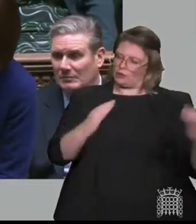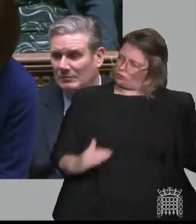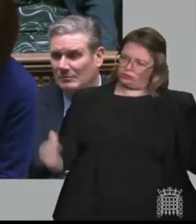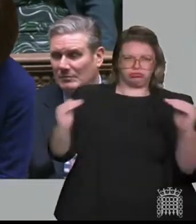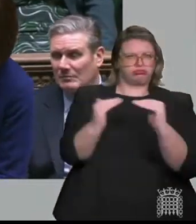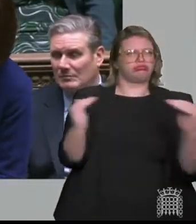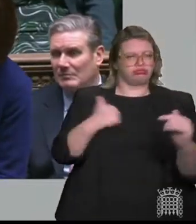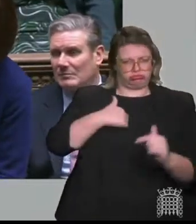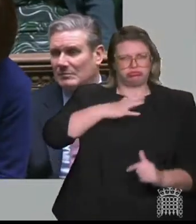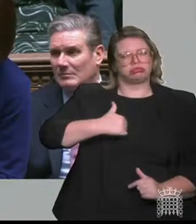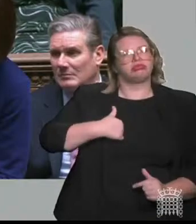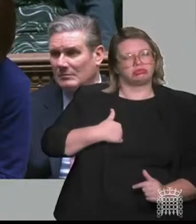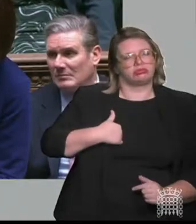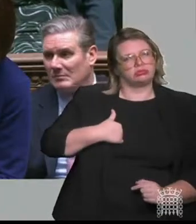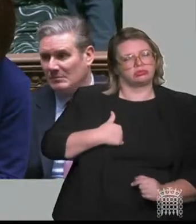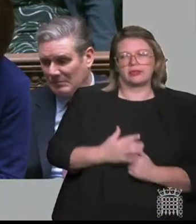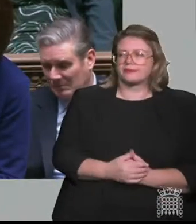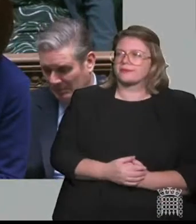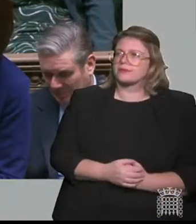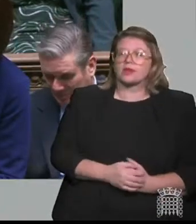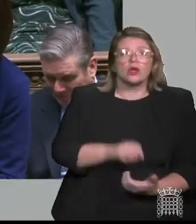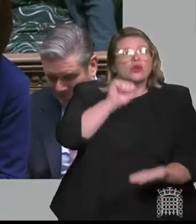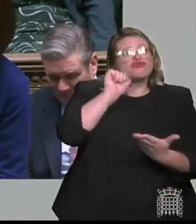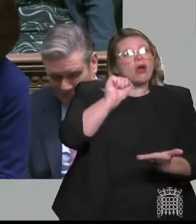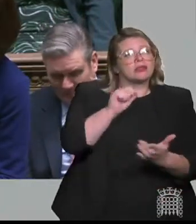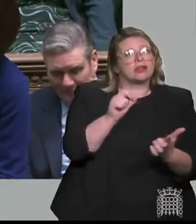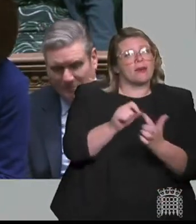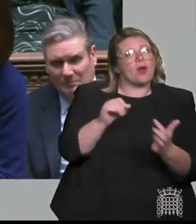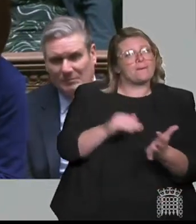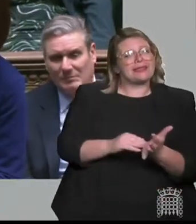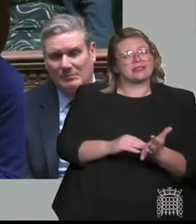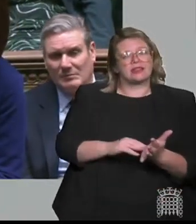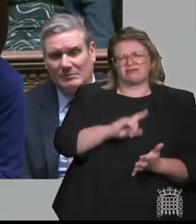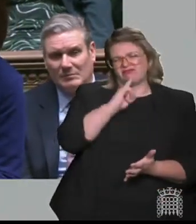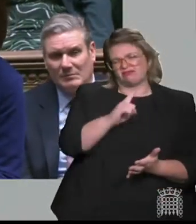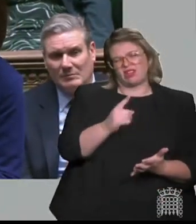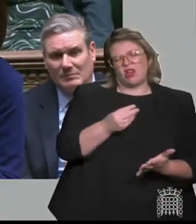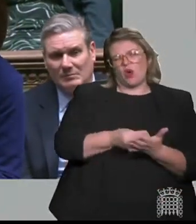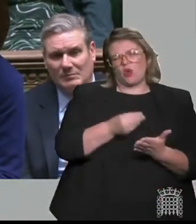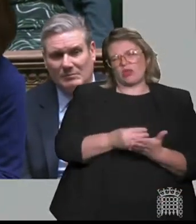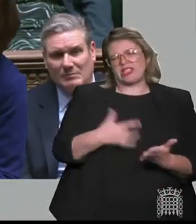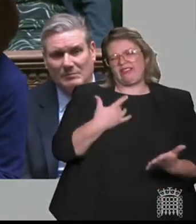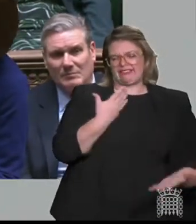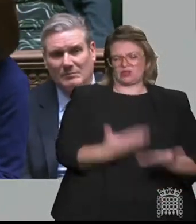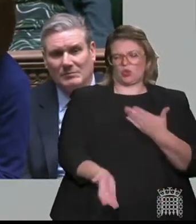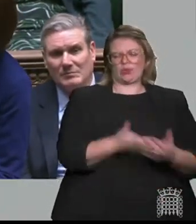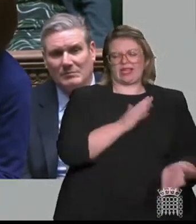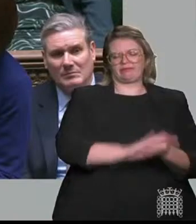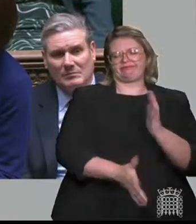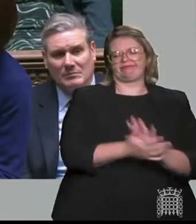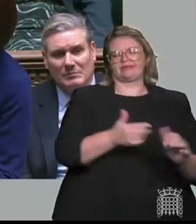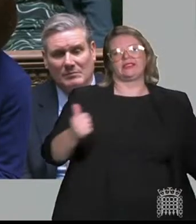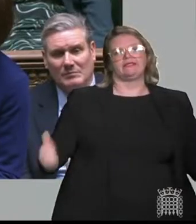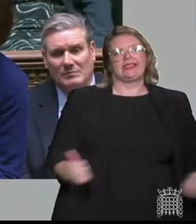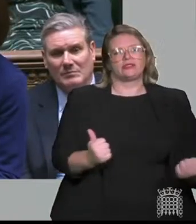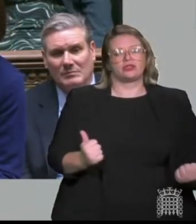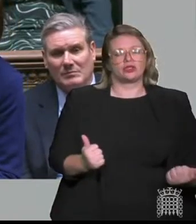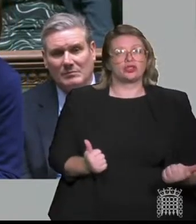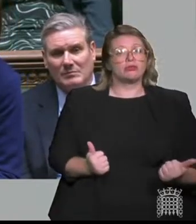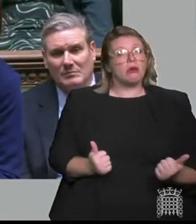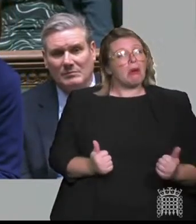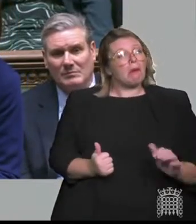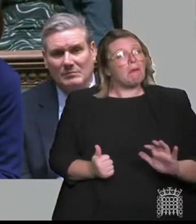Now, the Chancellor and the Prime Minister say that the cost of living crisis is dealt with. Now, everything might look a little bit